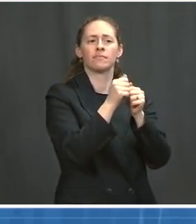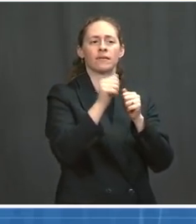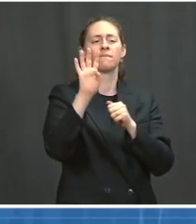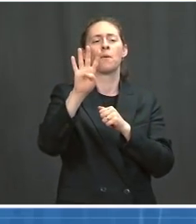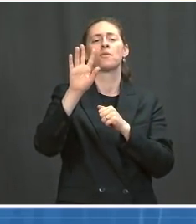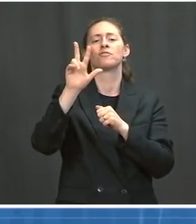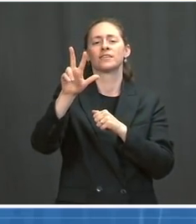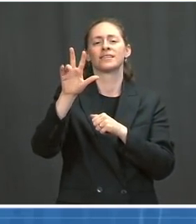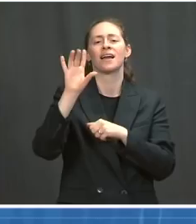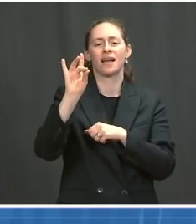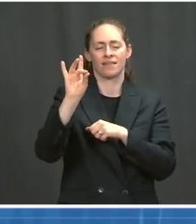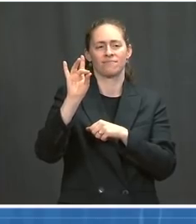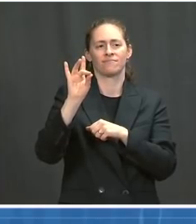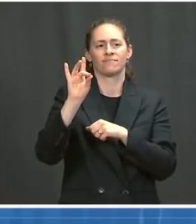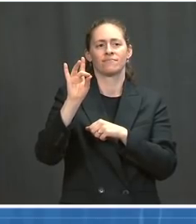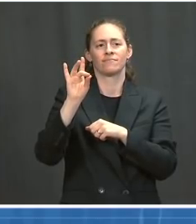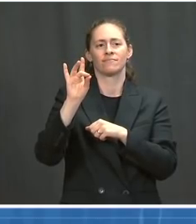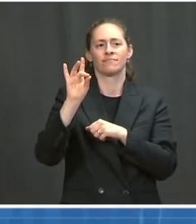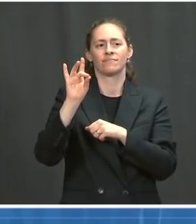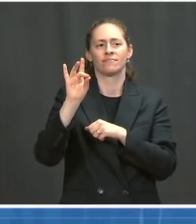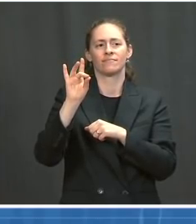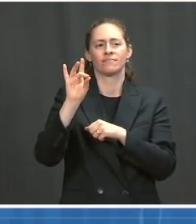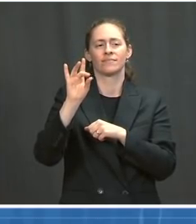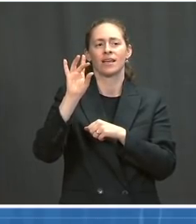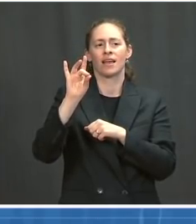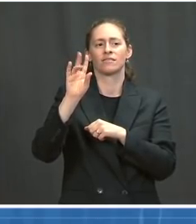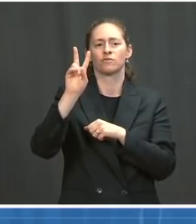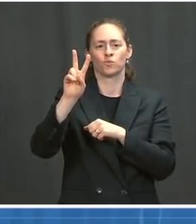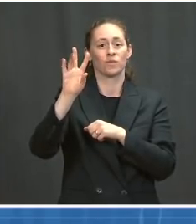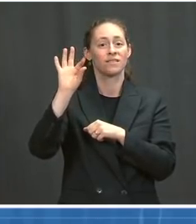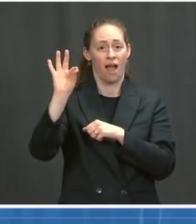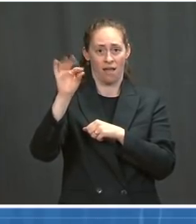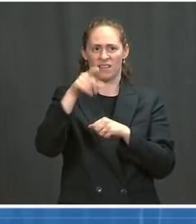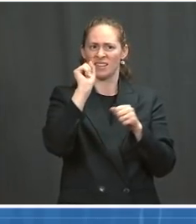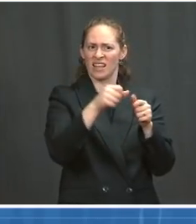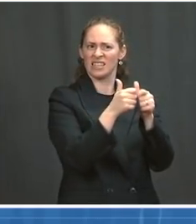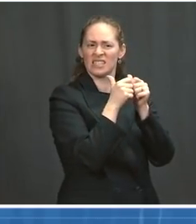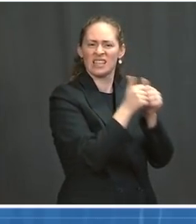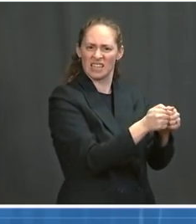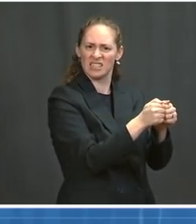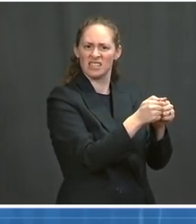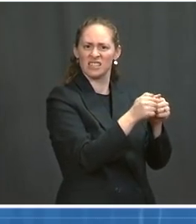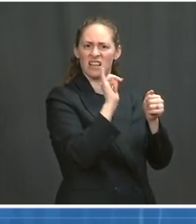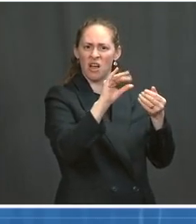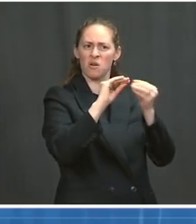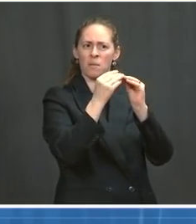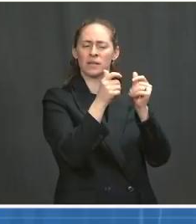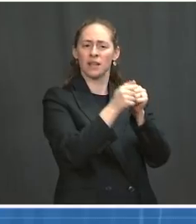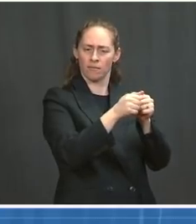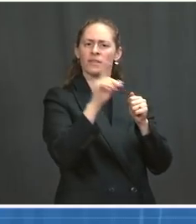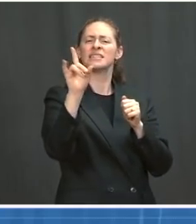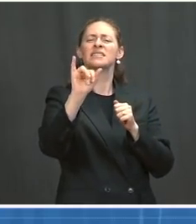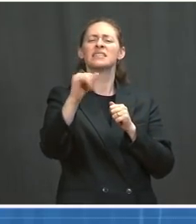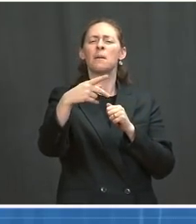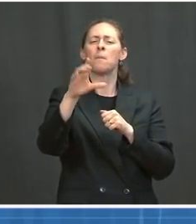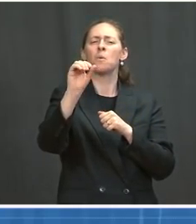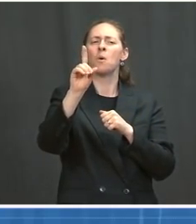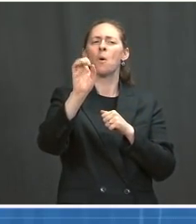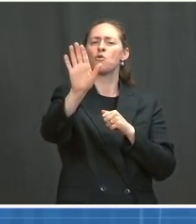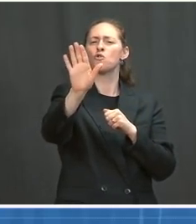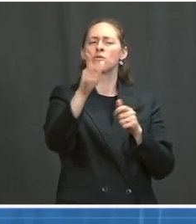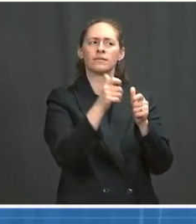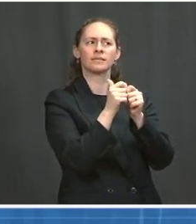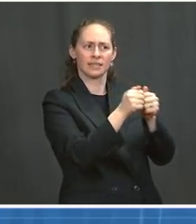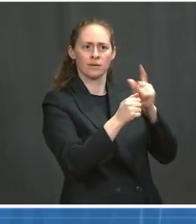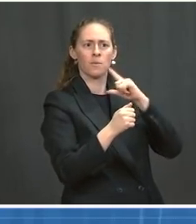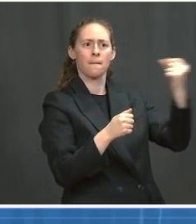438-829. It's free, it's easy, it's convenient, and it's how we save lives